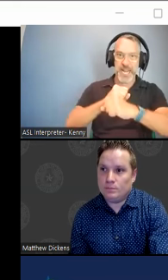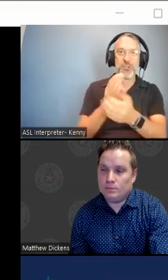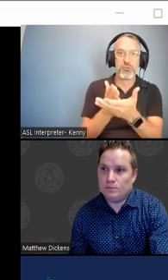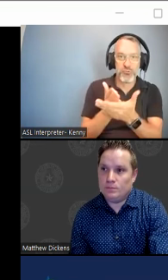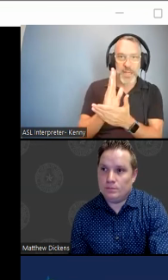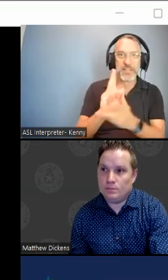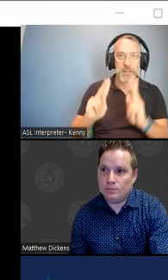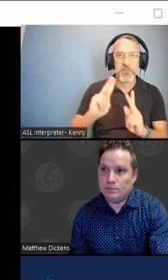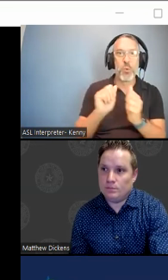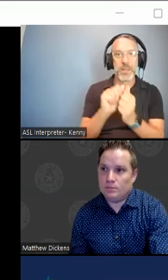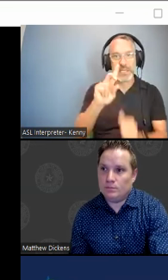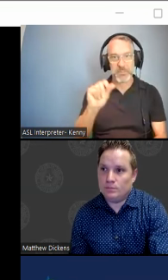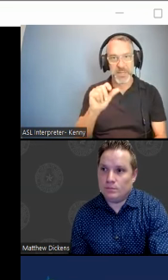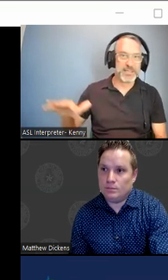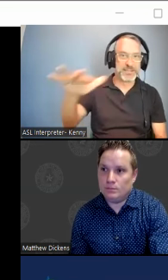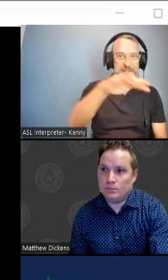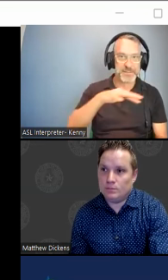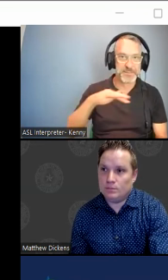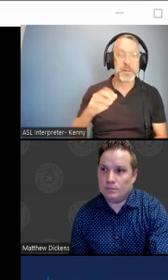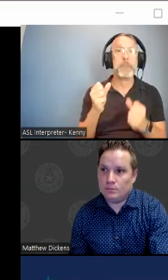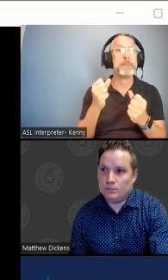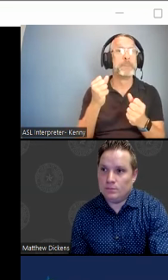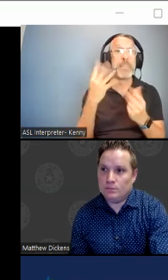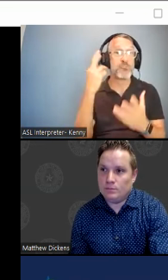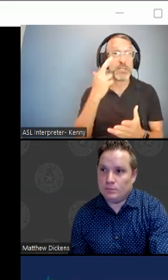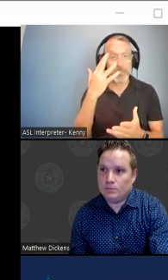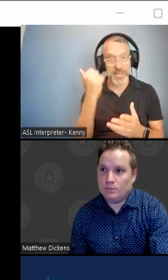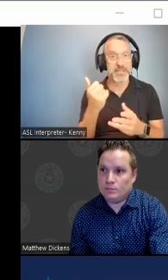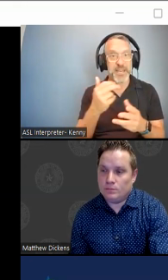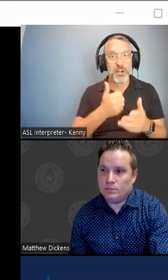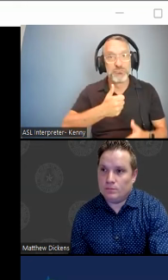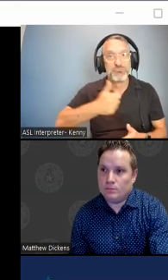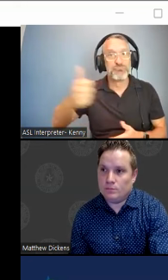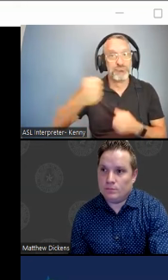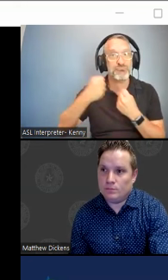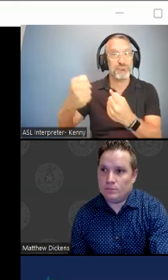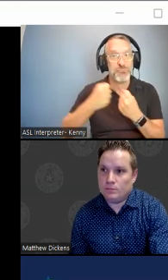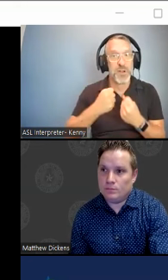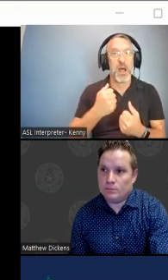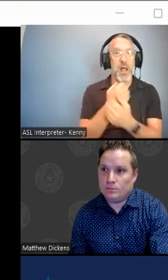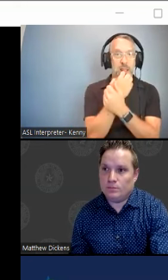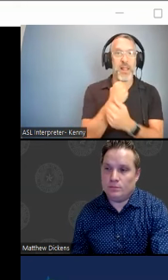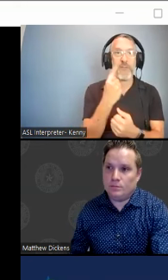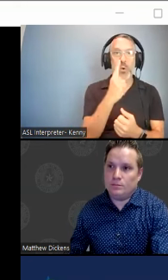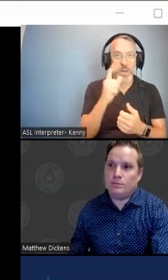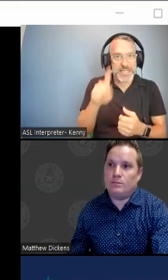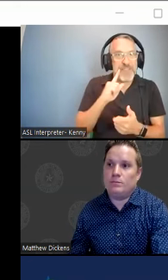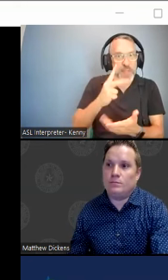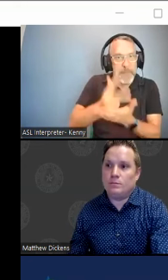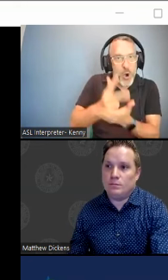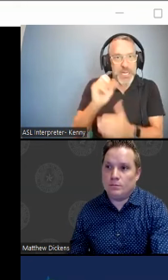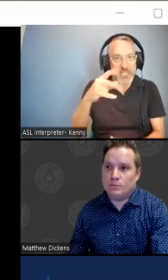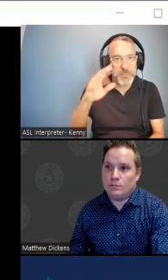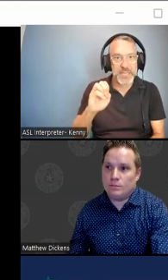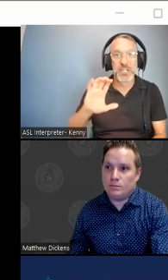disabled community. Many is because they are transporting a loved one who has a need for that parking space.